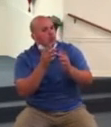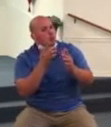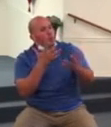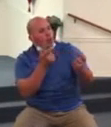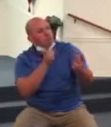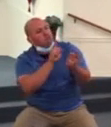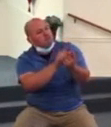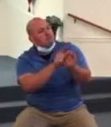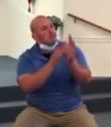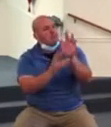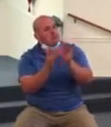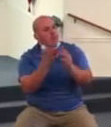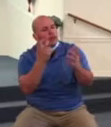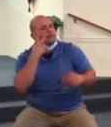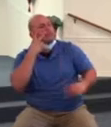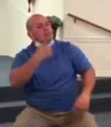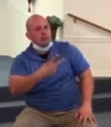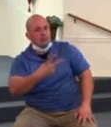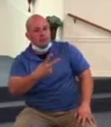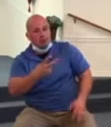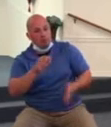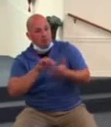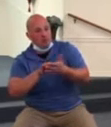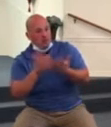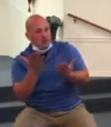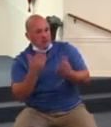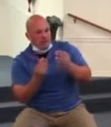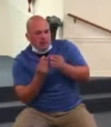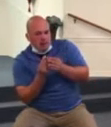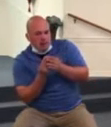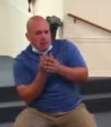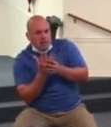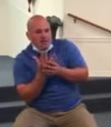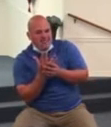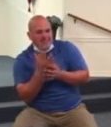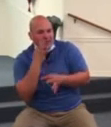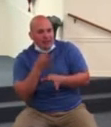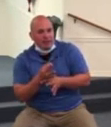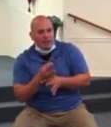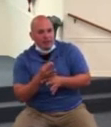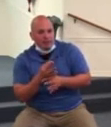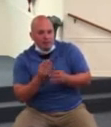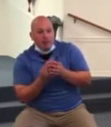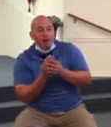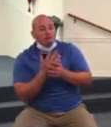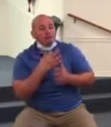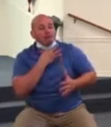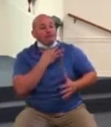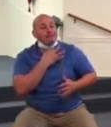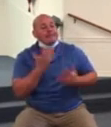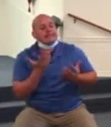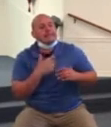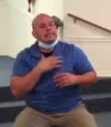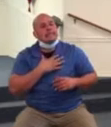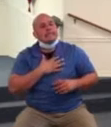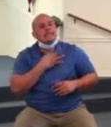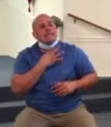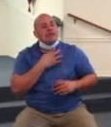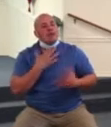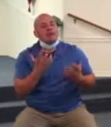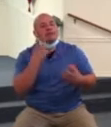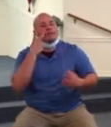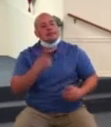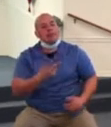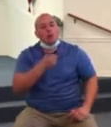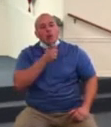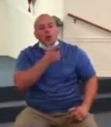sprouting of faith, a curiosity, wanting to know who this Jesus is and whether he really